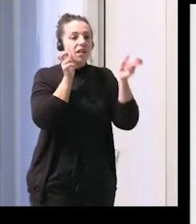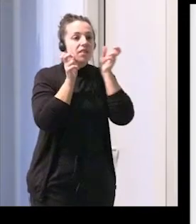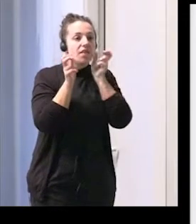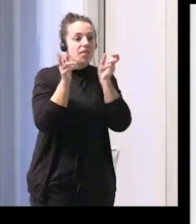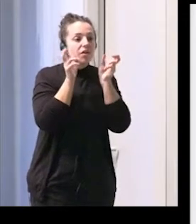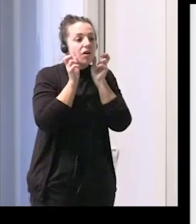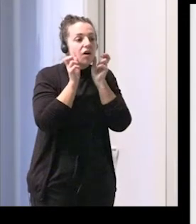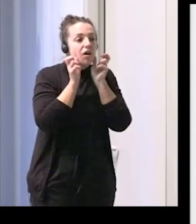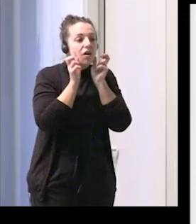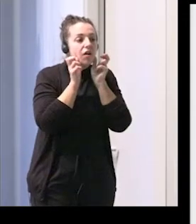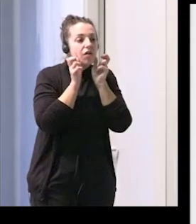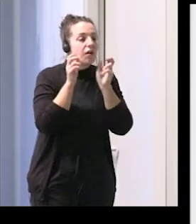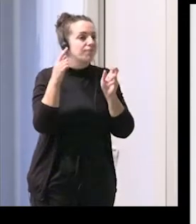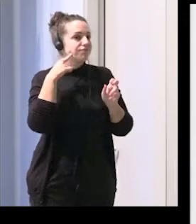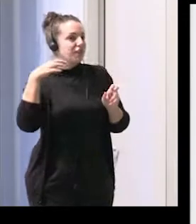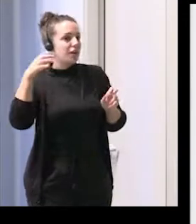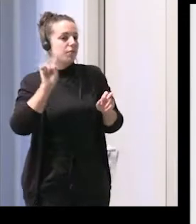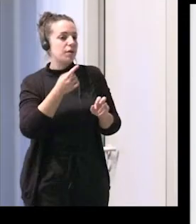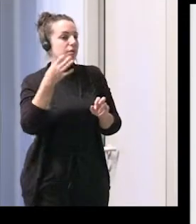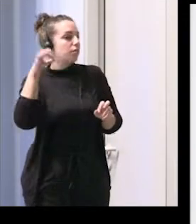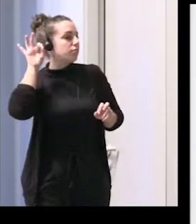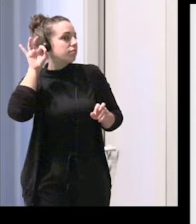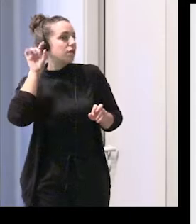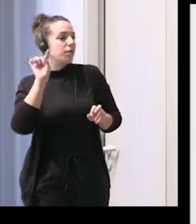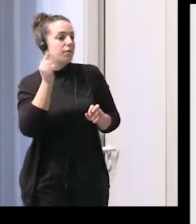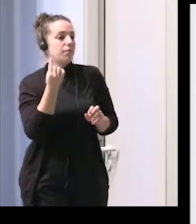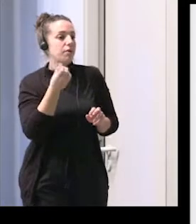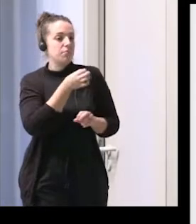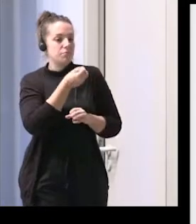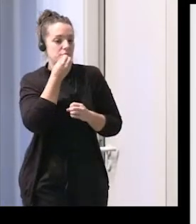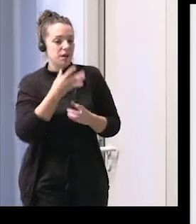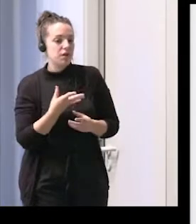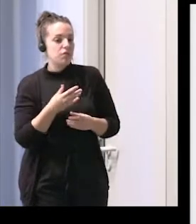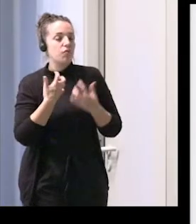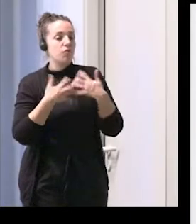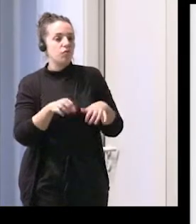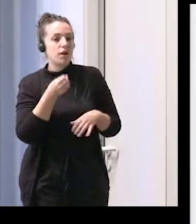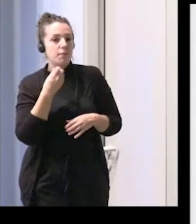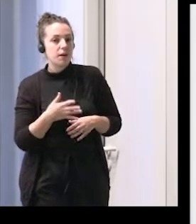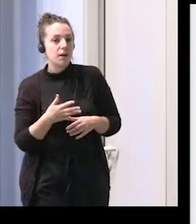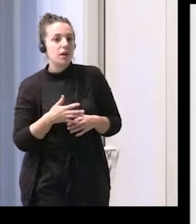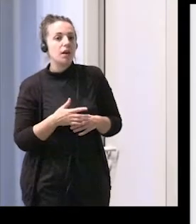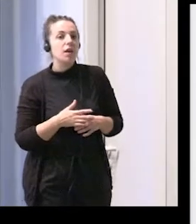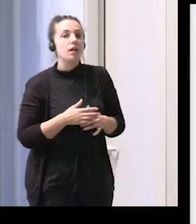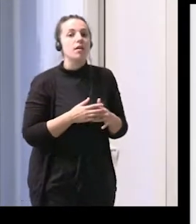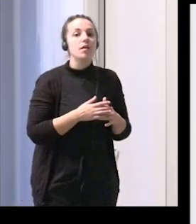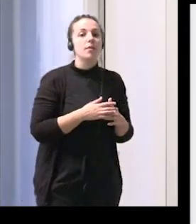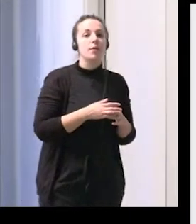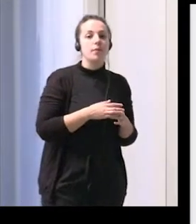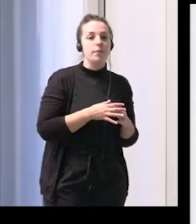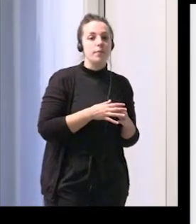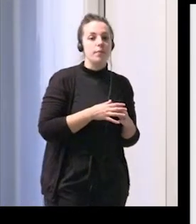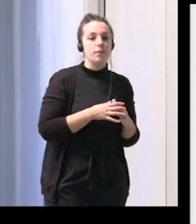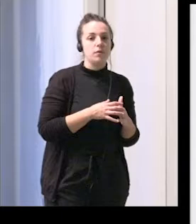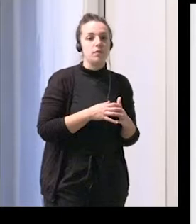first device, over 50%. RAW is a kind of a percent, okay? Look at the